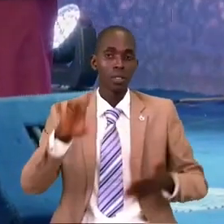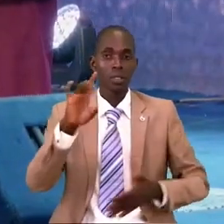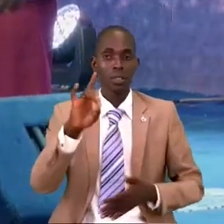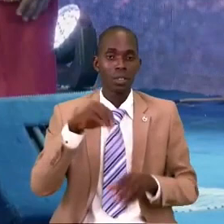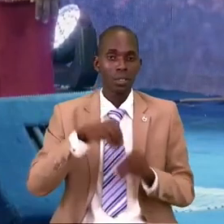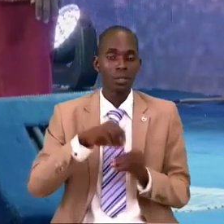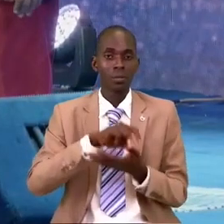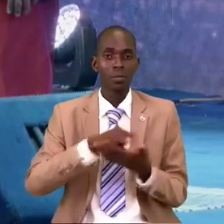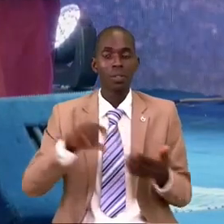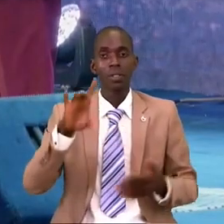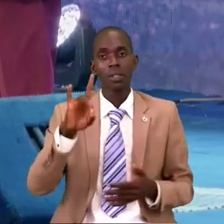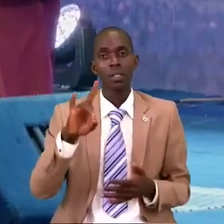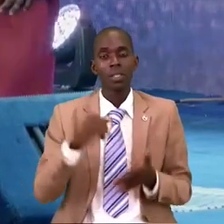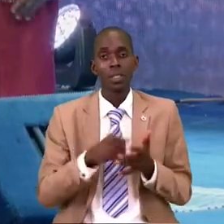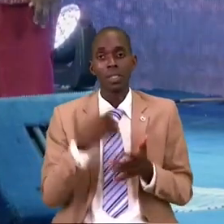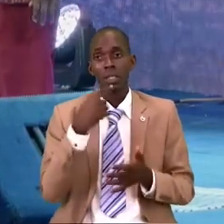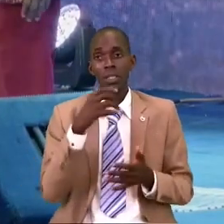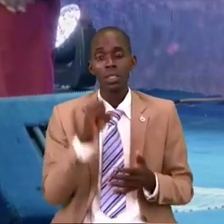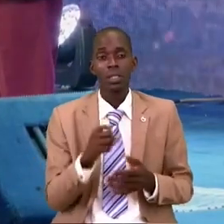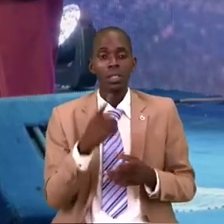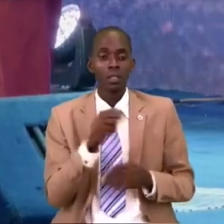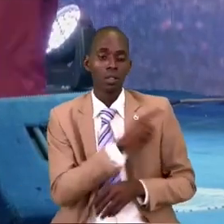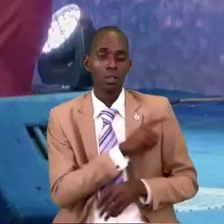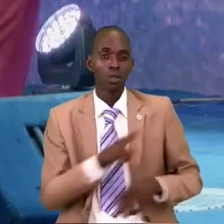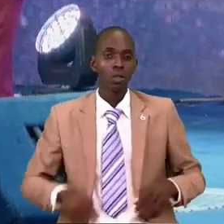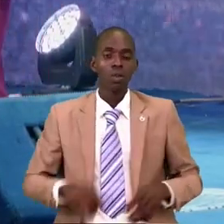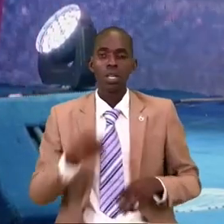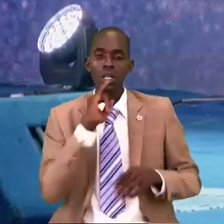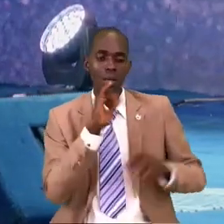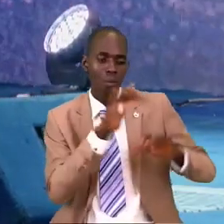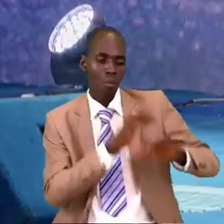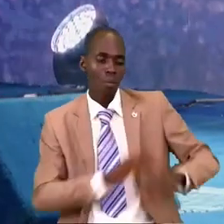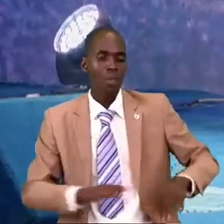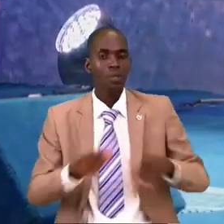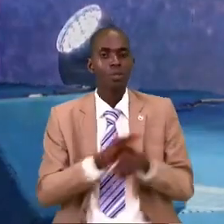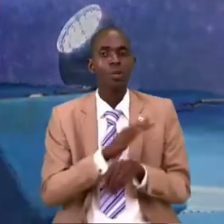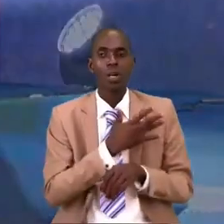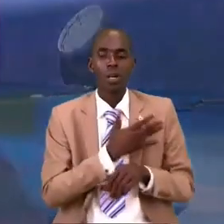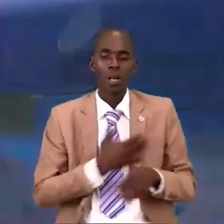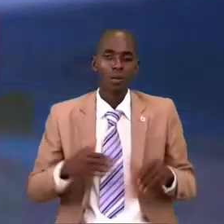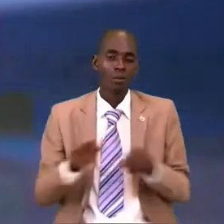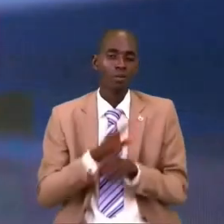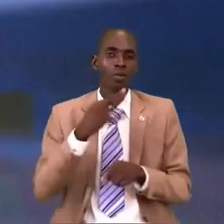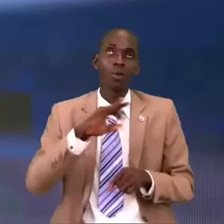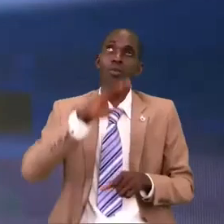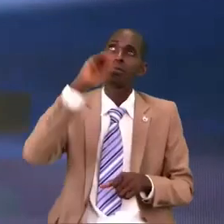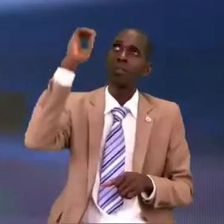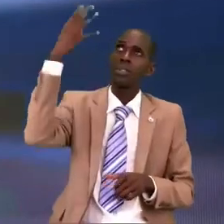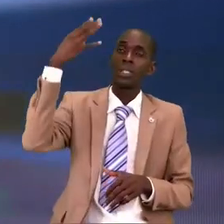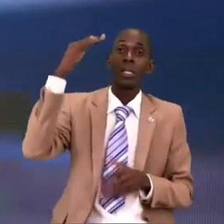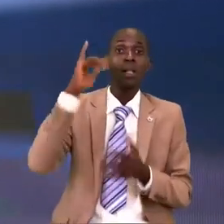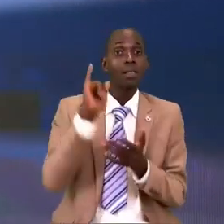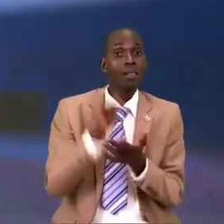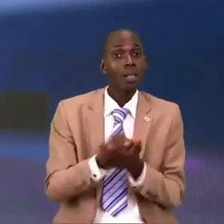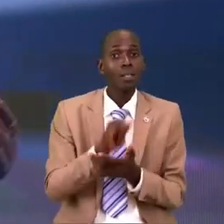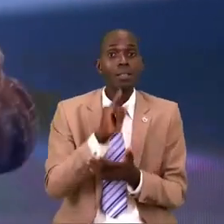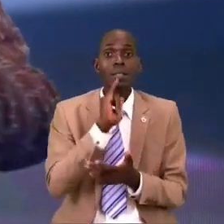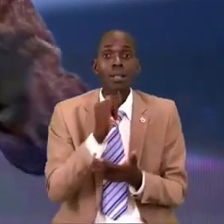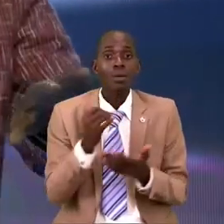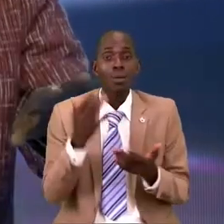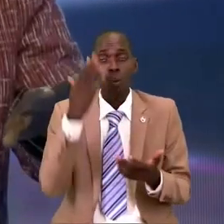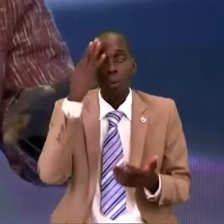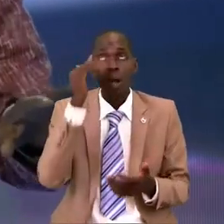why he saves. That's why he heals. That's why he delivers. He says the Lord is merciful and